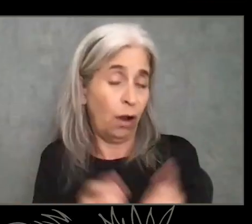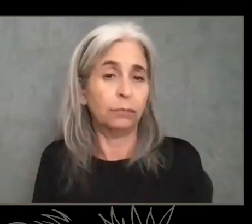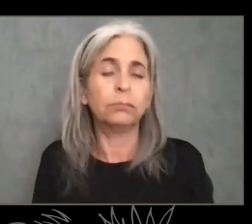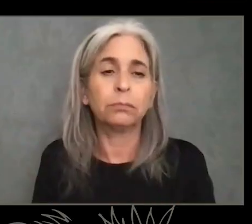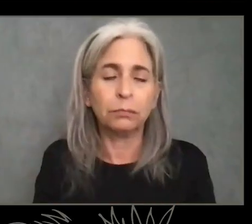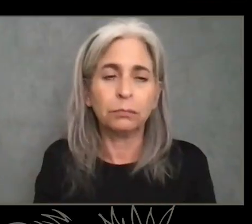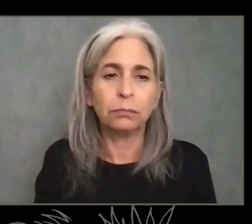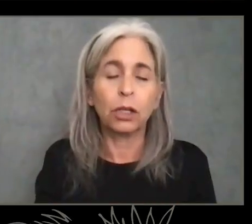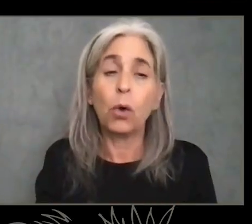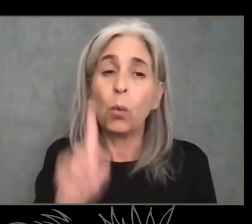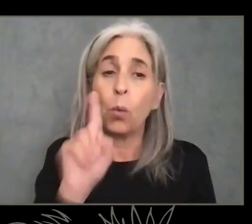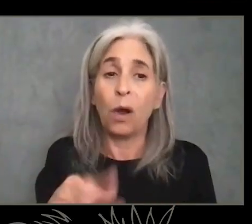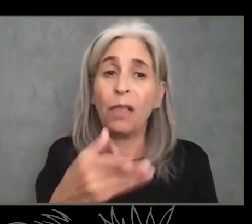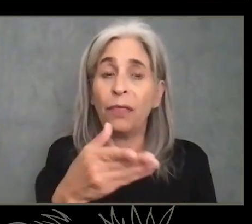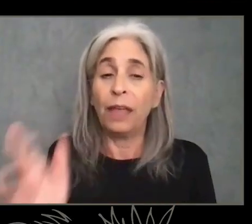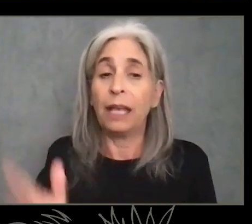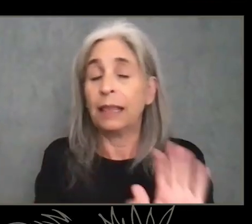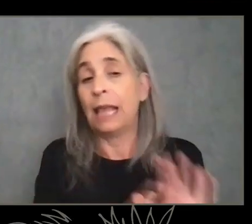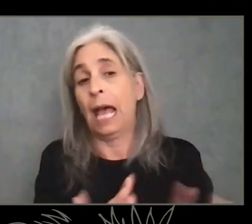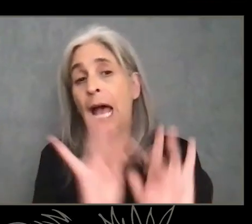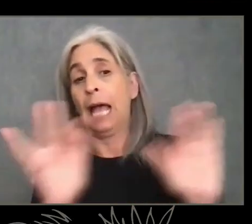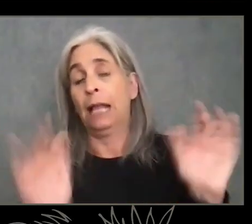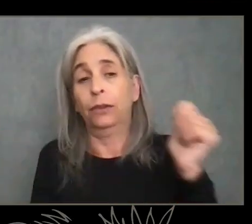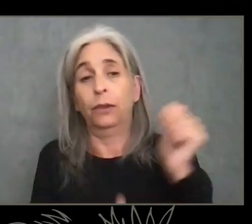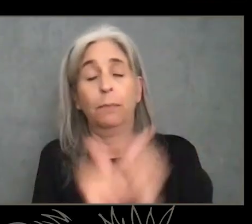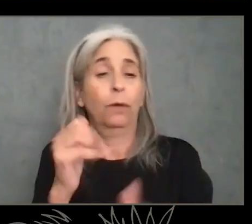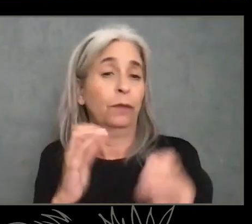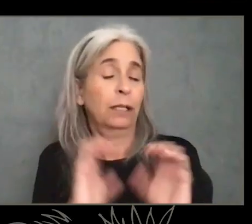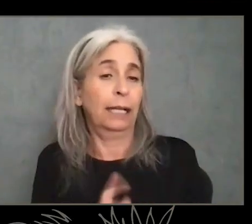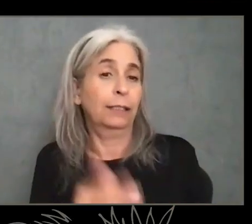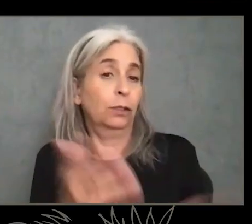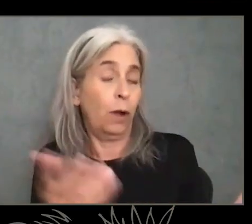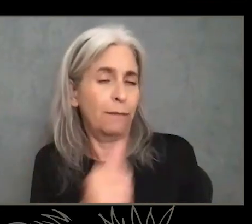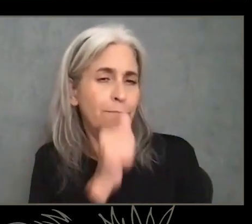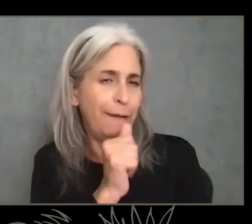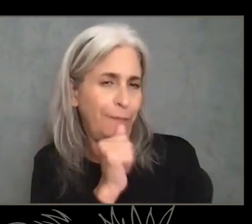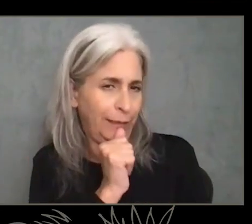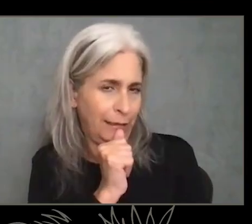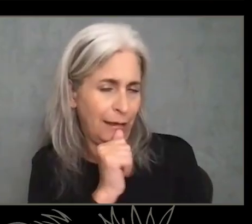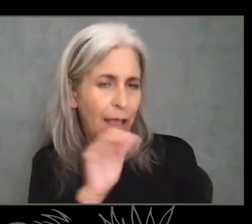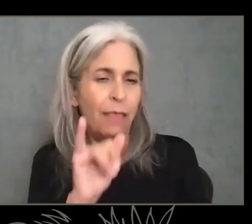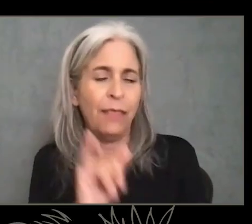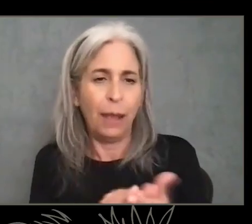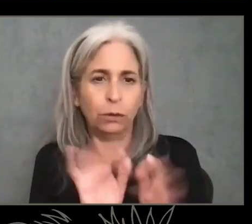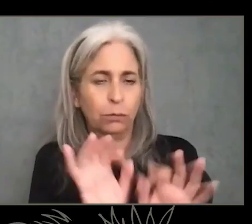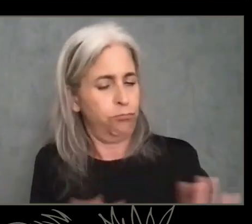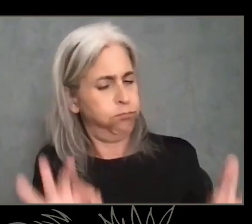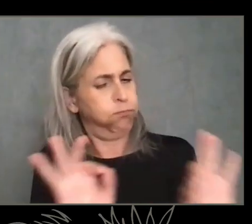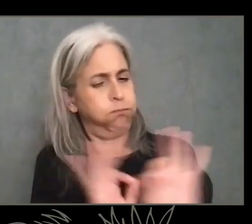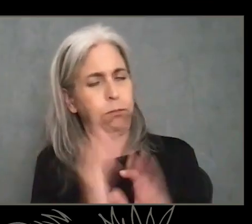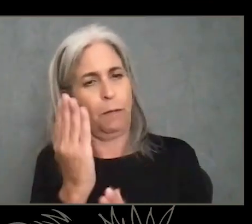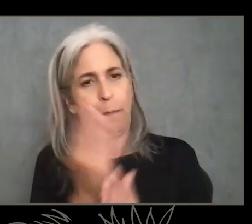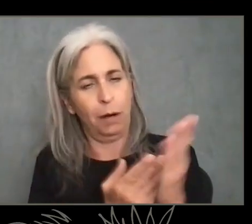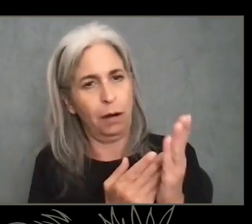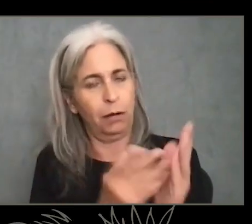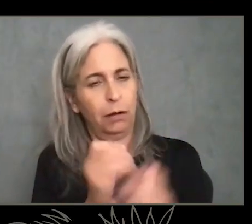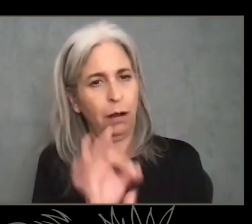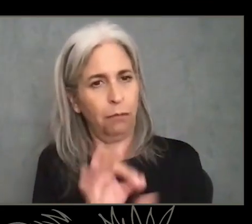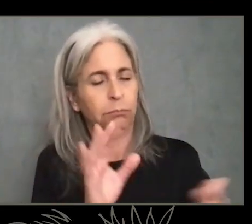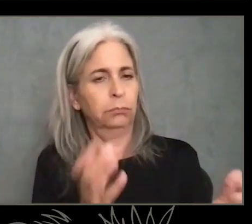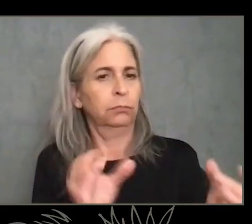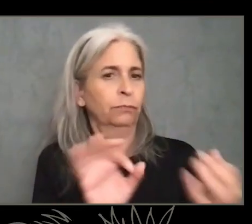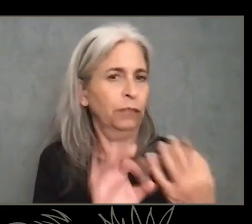I think one of the things that highlights the most on the client side is the privacy, which has been one of the key things that